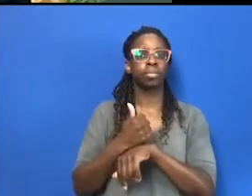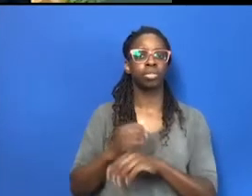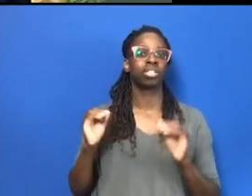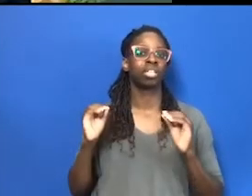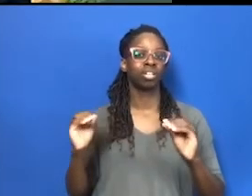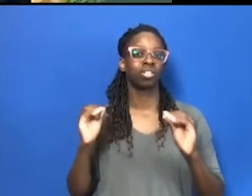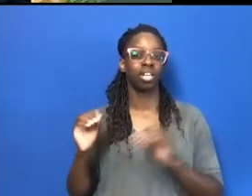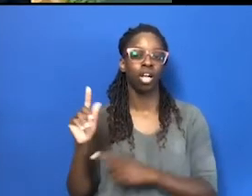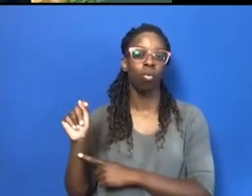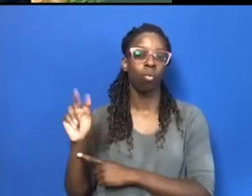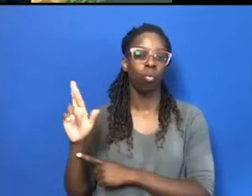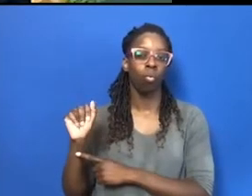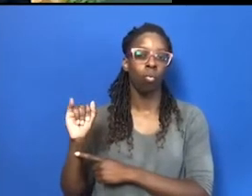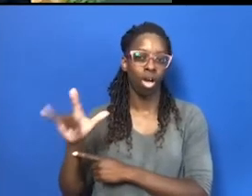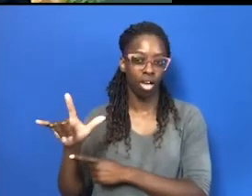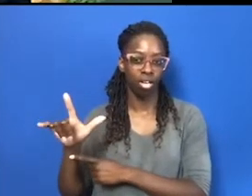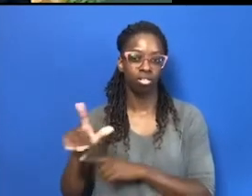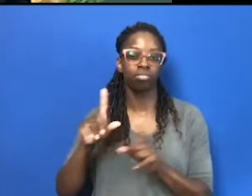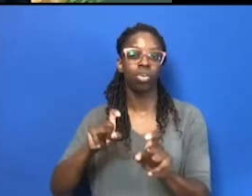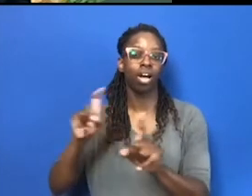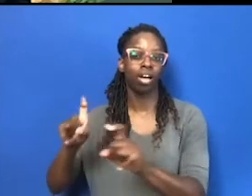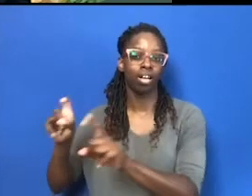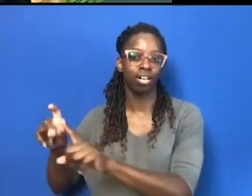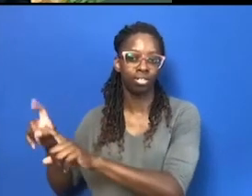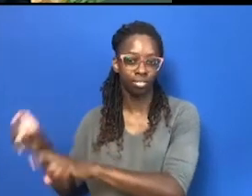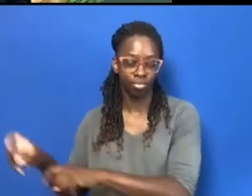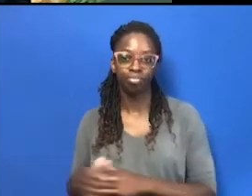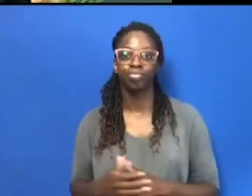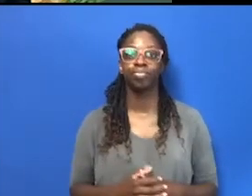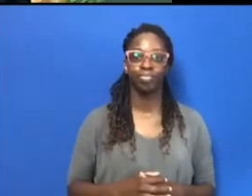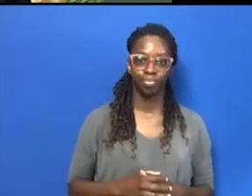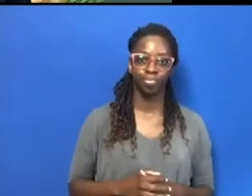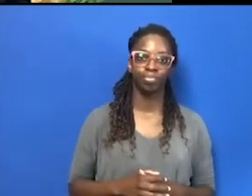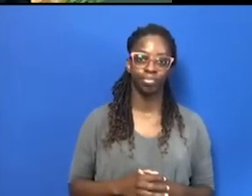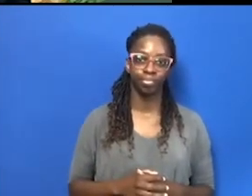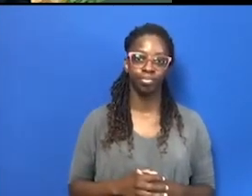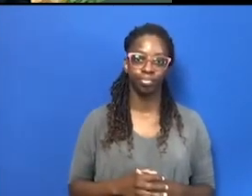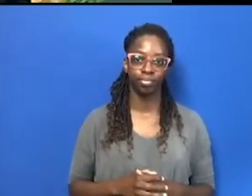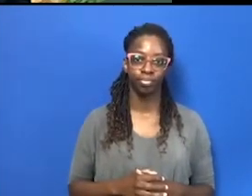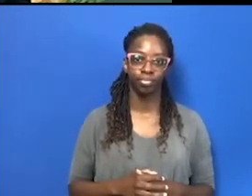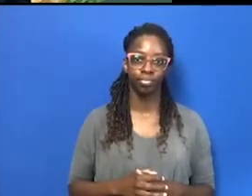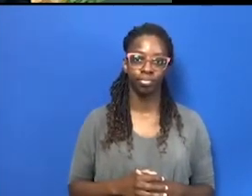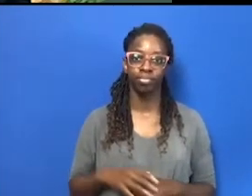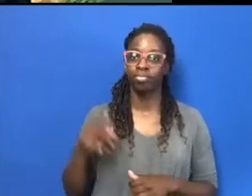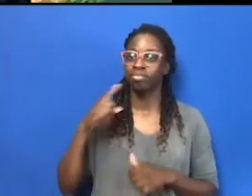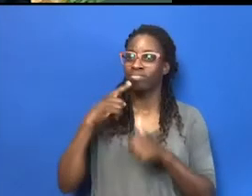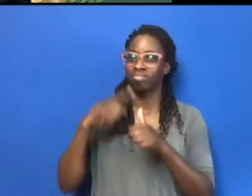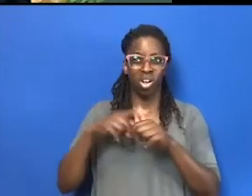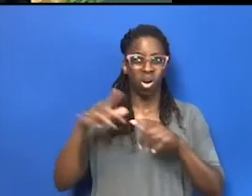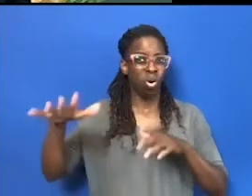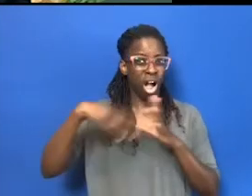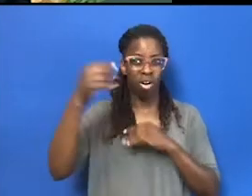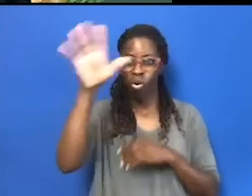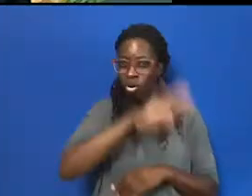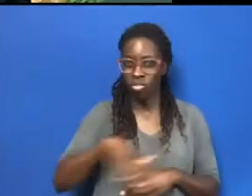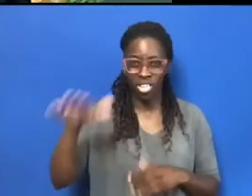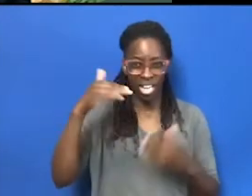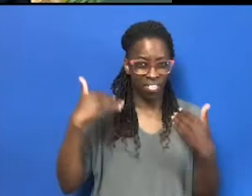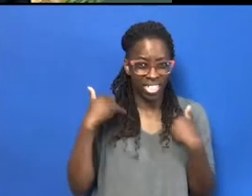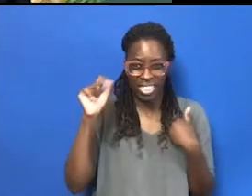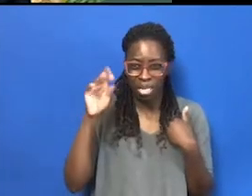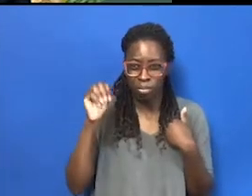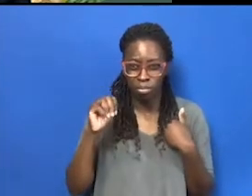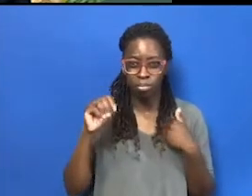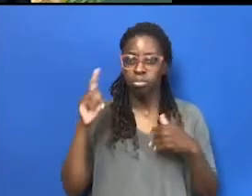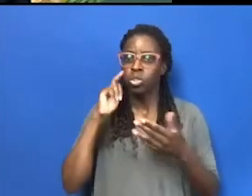So we're capitalizing on teachable moments. We need to remember that STEM is everywhere and that our young children are going to notice it and engage with it and want to touch